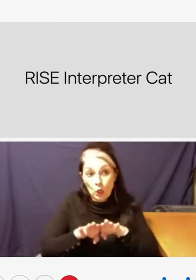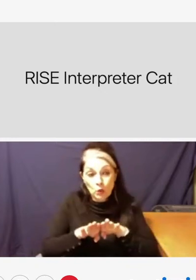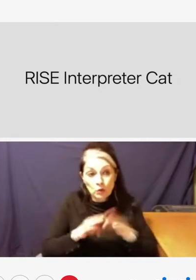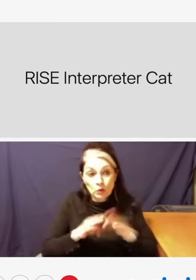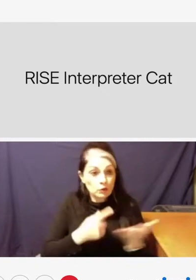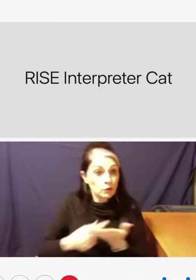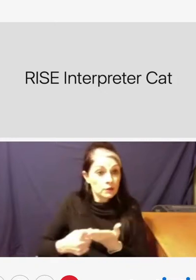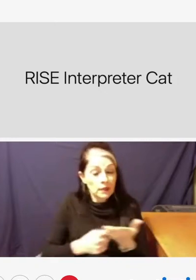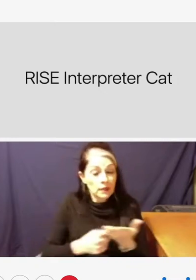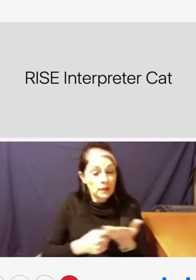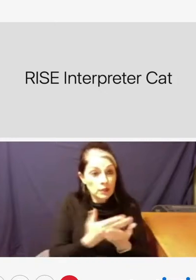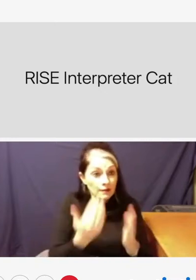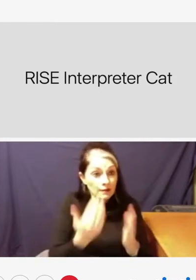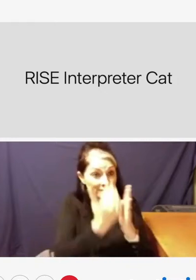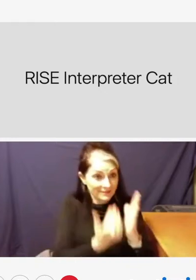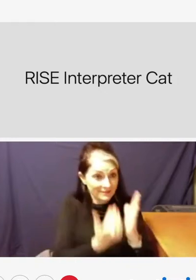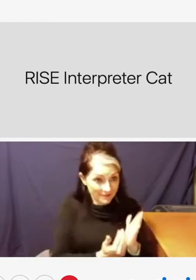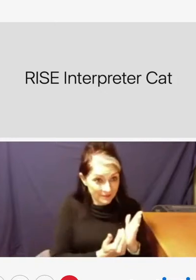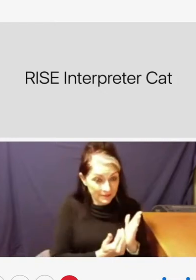session agenda thank you very